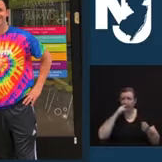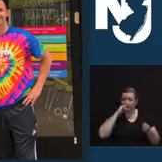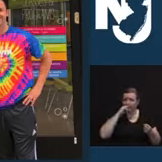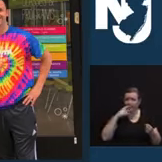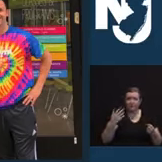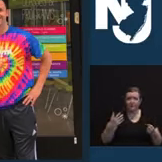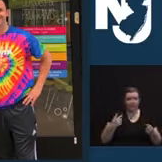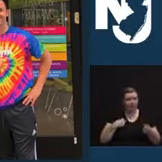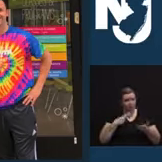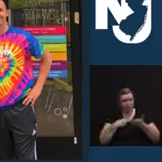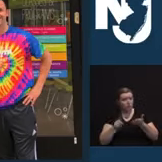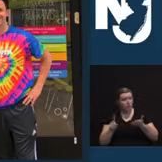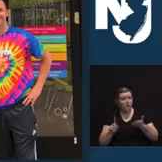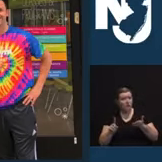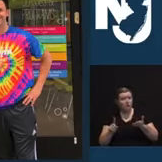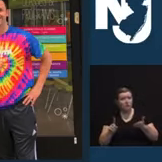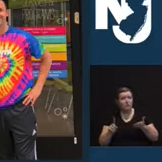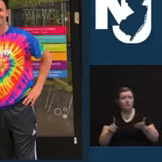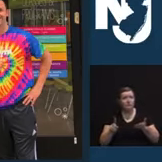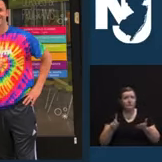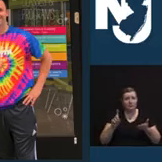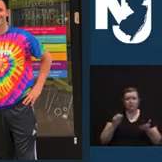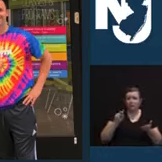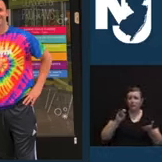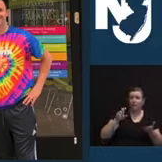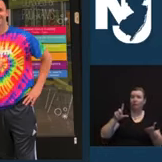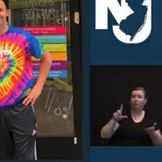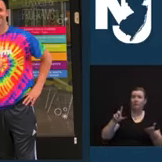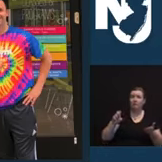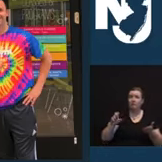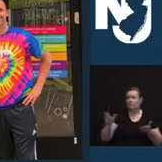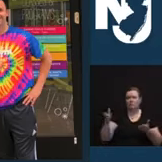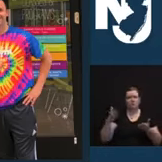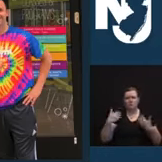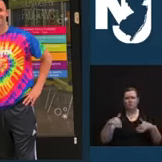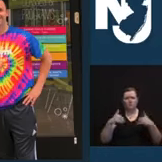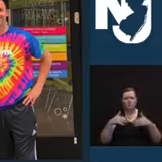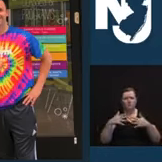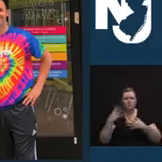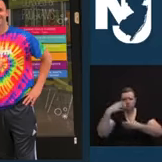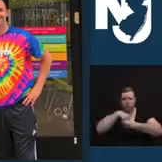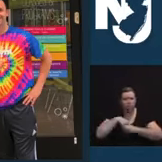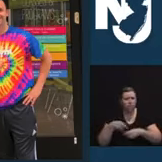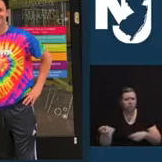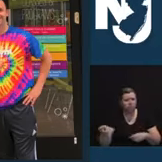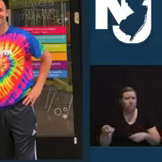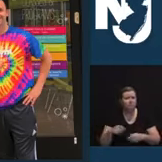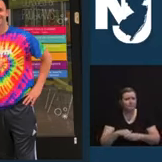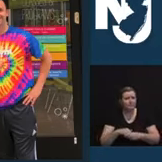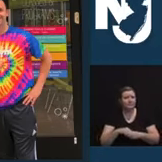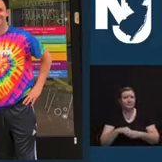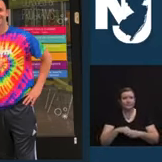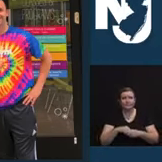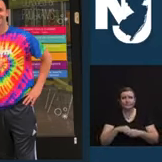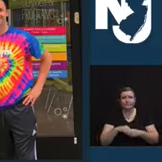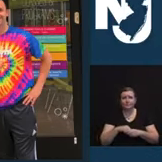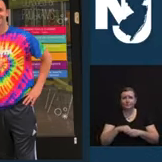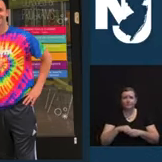thank her for all that they are doing to keep Jersey City moving. That's her husband, Tim, on her left. That's her